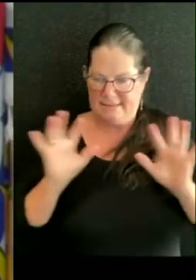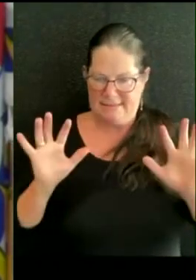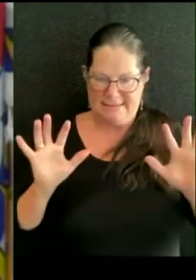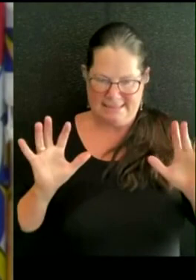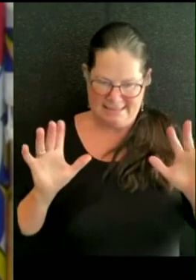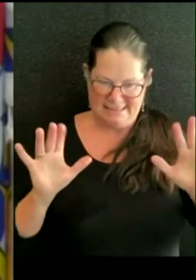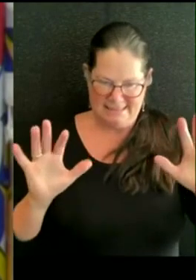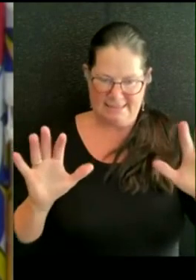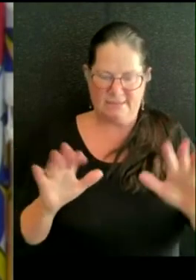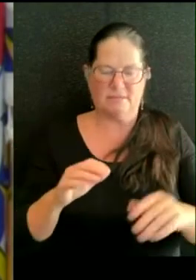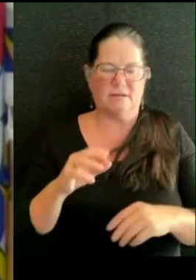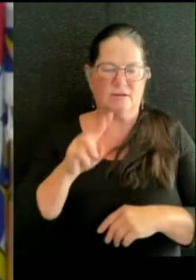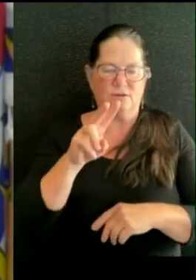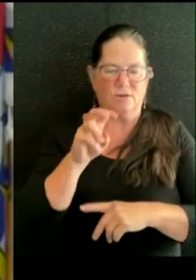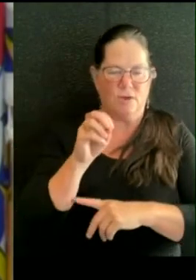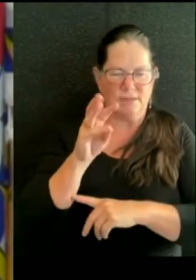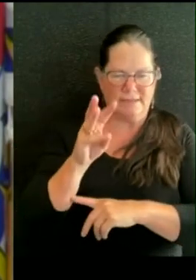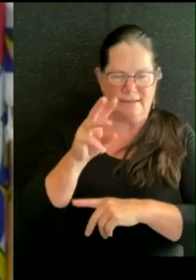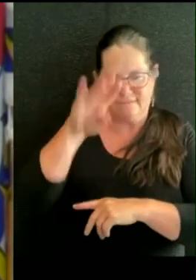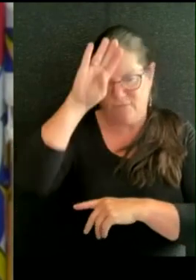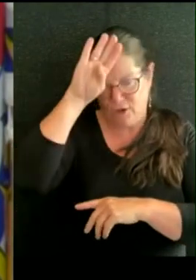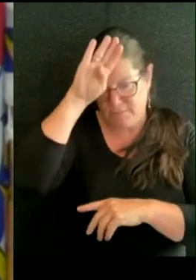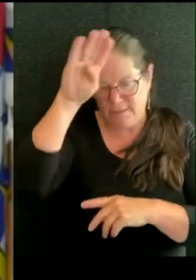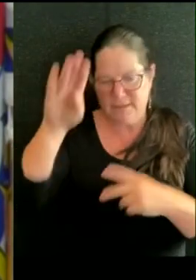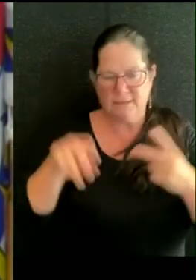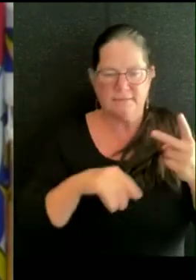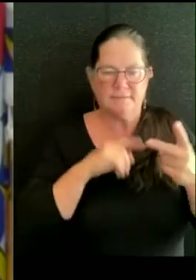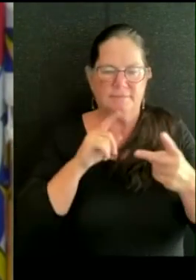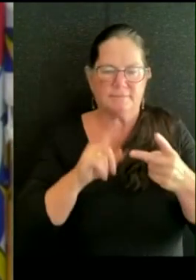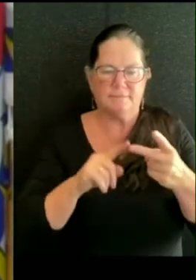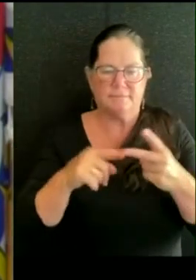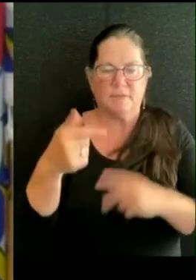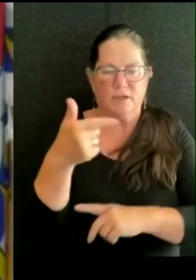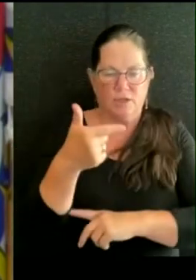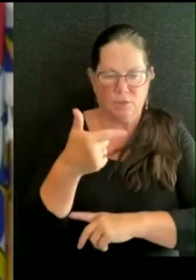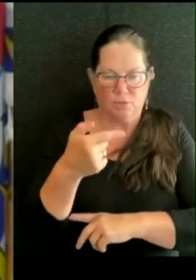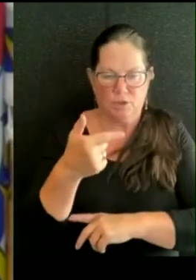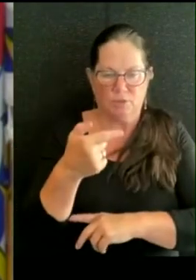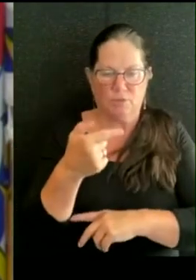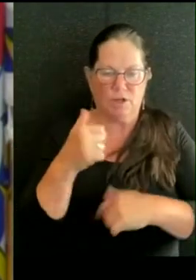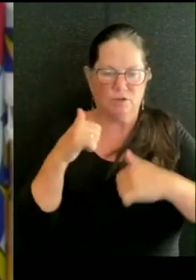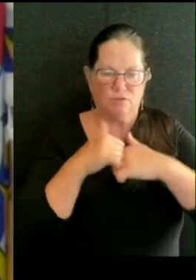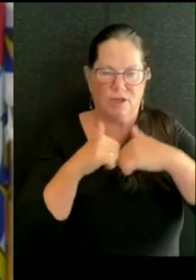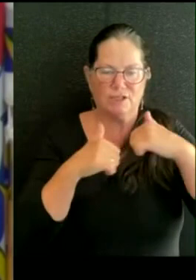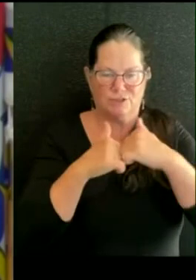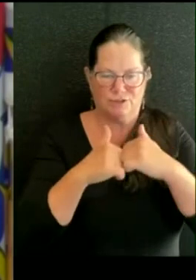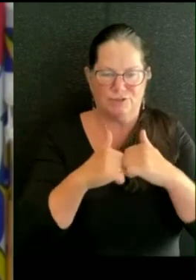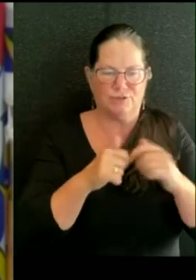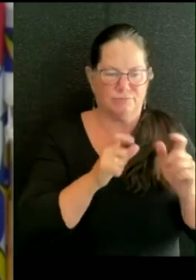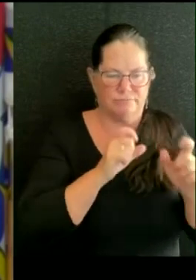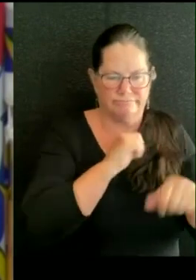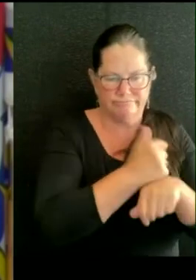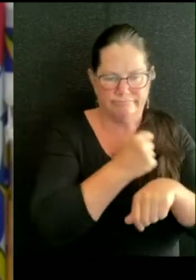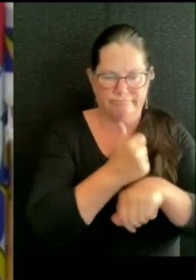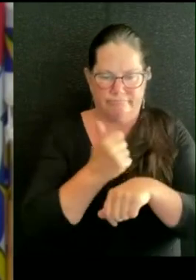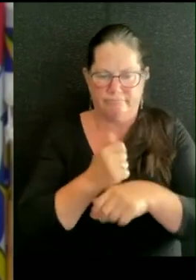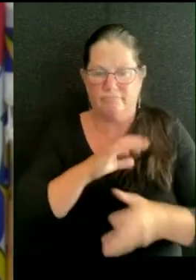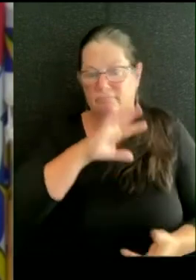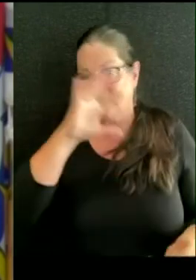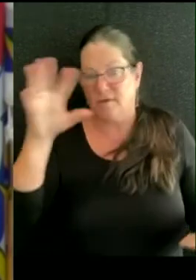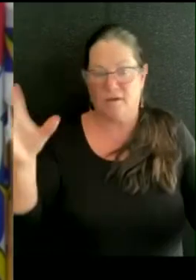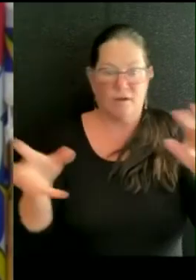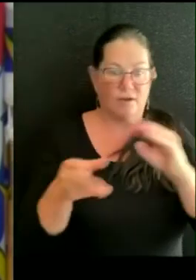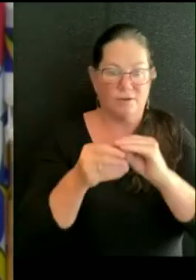21, and operational field staff 31, bringing to a total of 255 personnel.